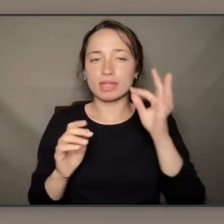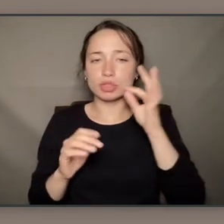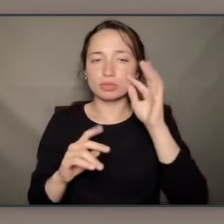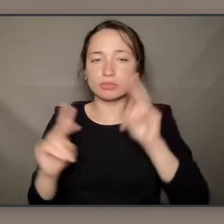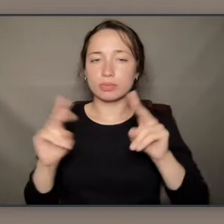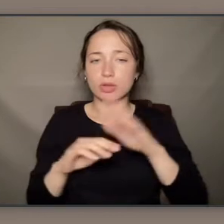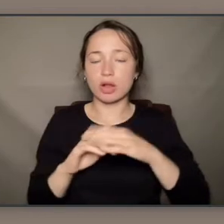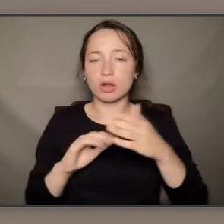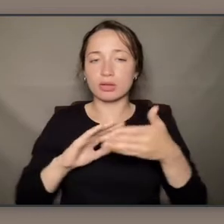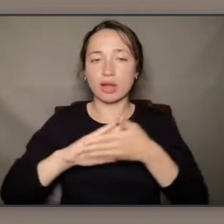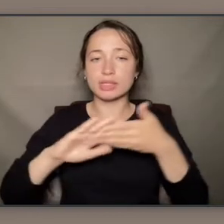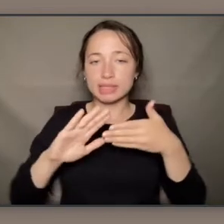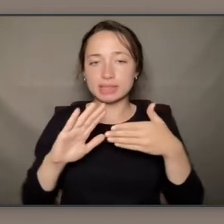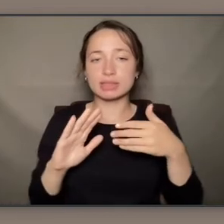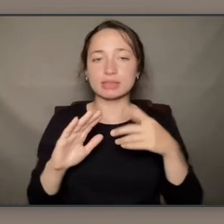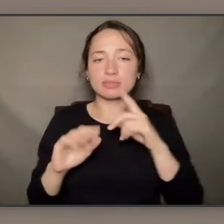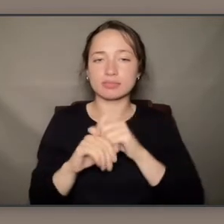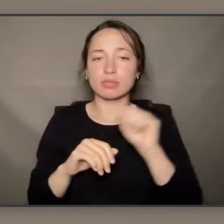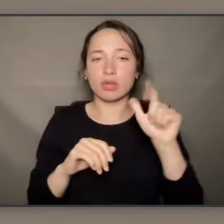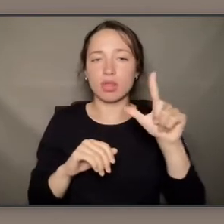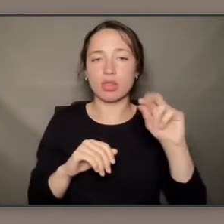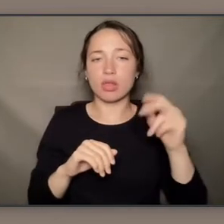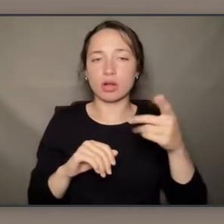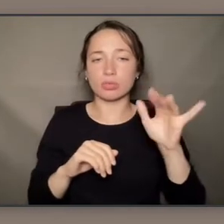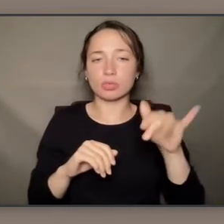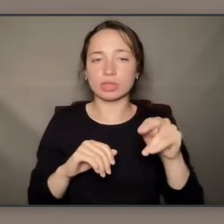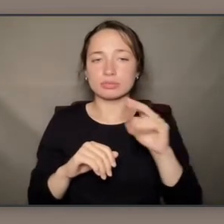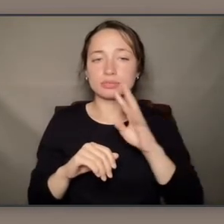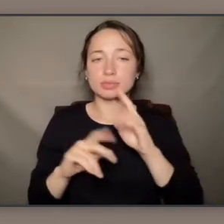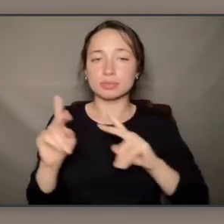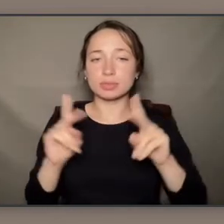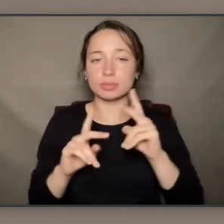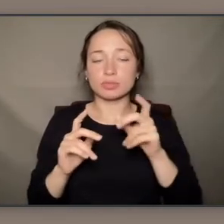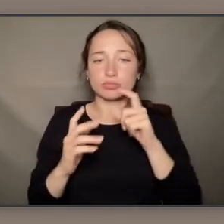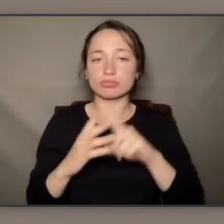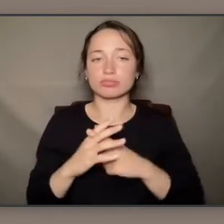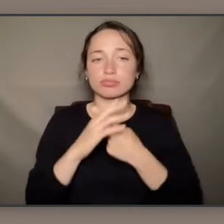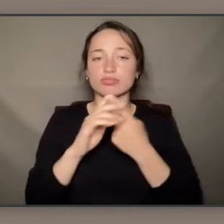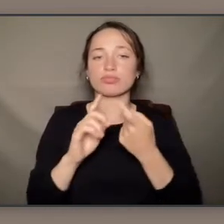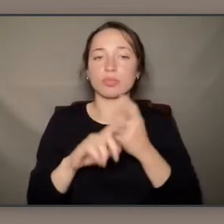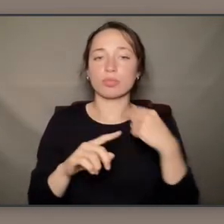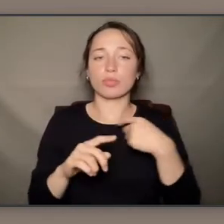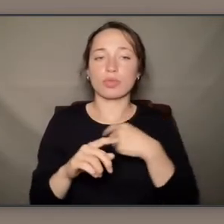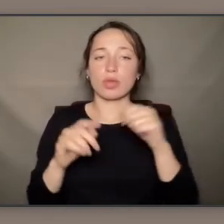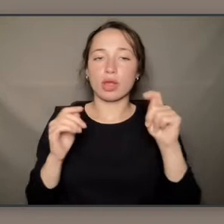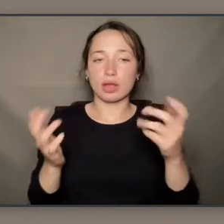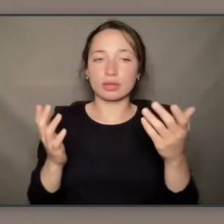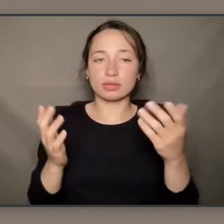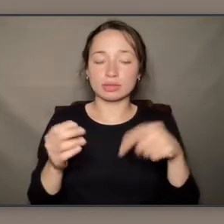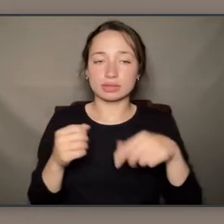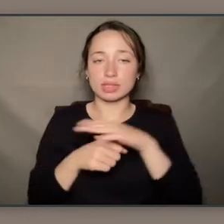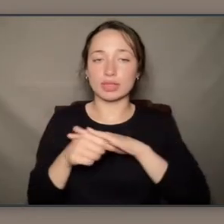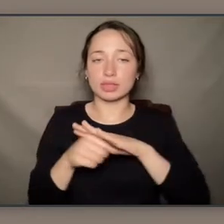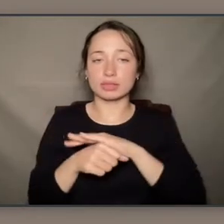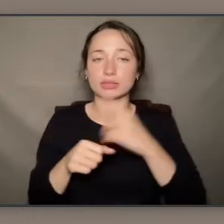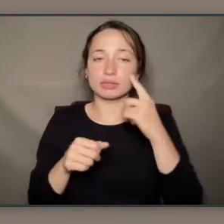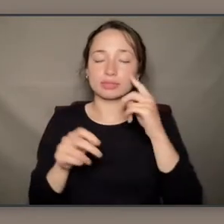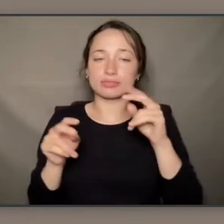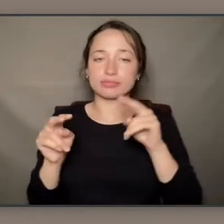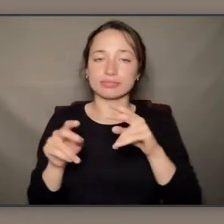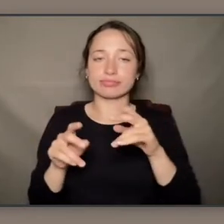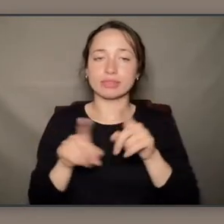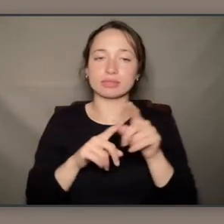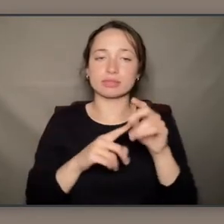the indigenous people on this continent are Algonquin speaking people who originate from where we're at, from